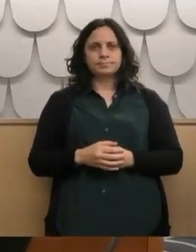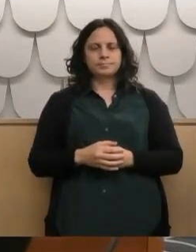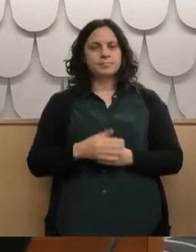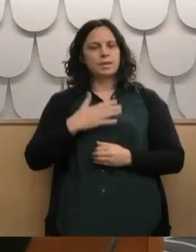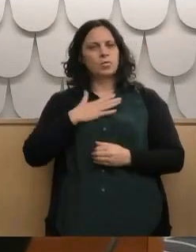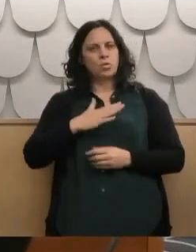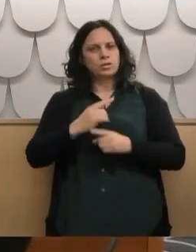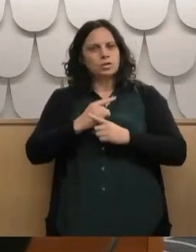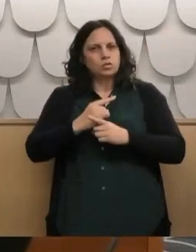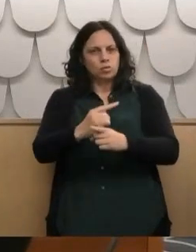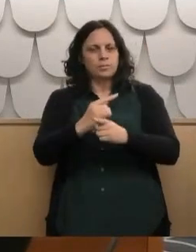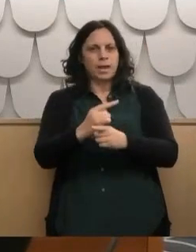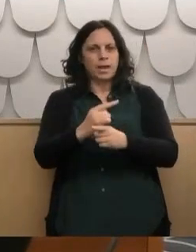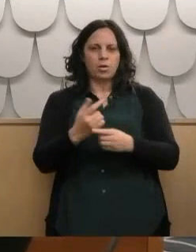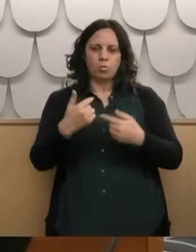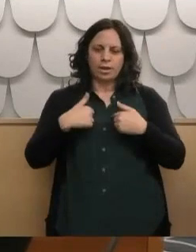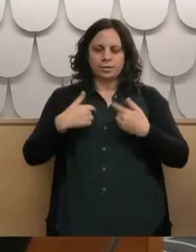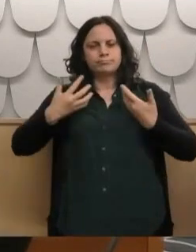abuse.